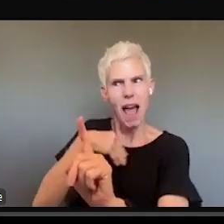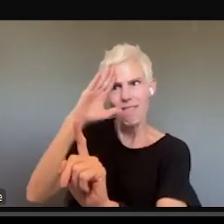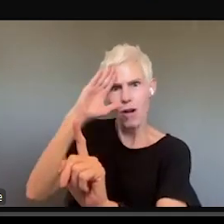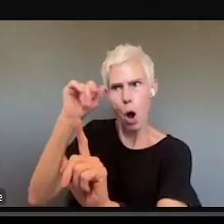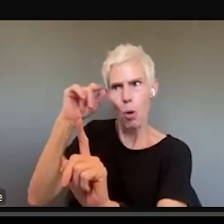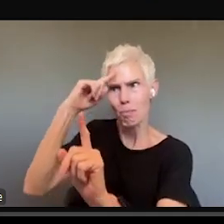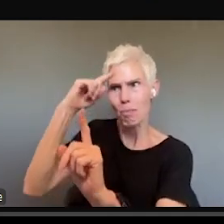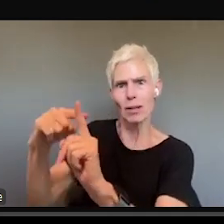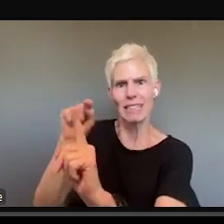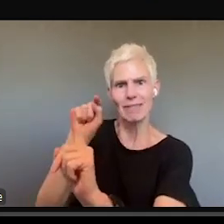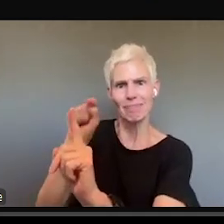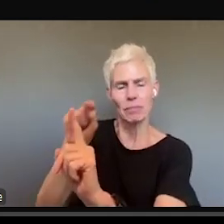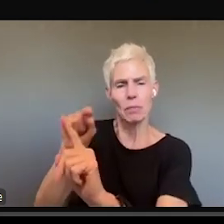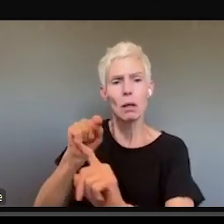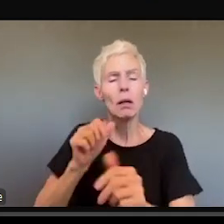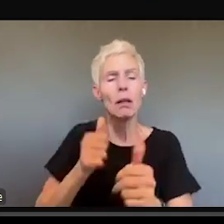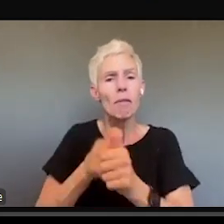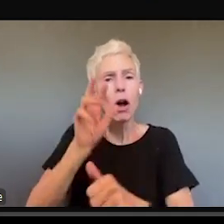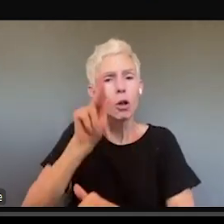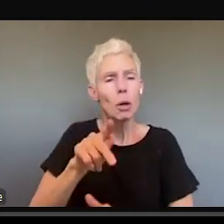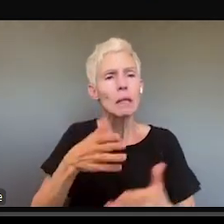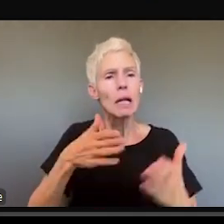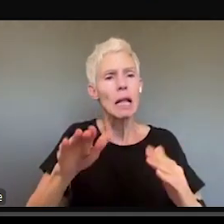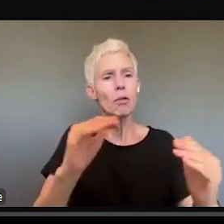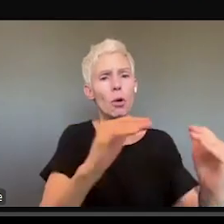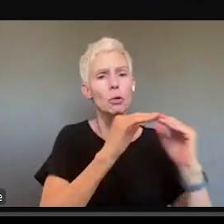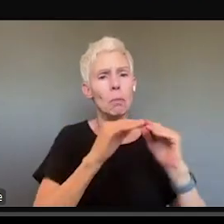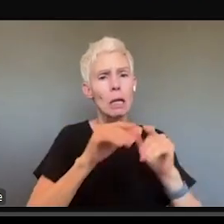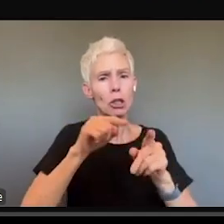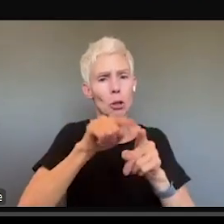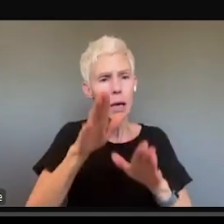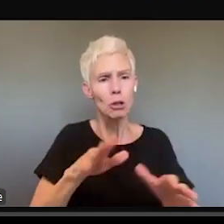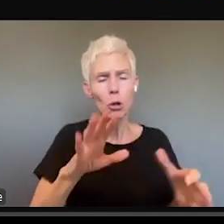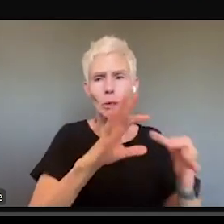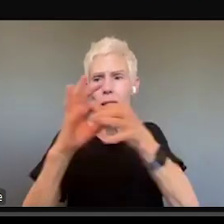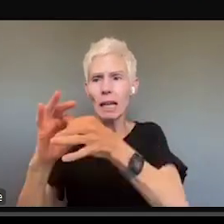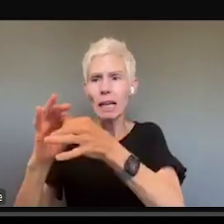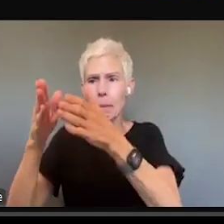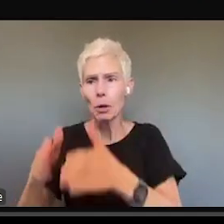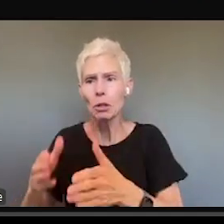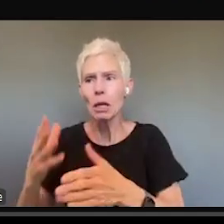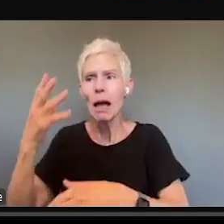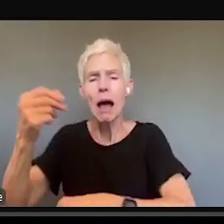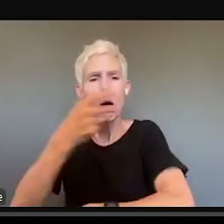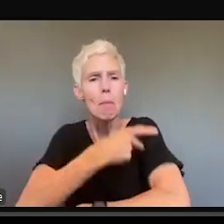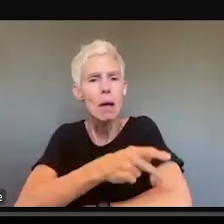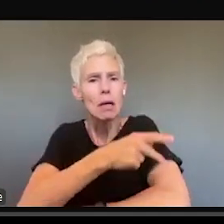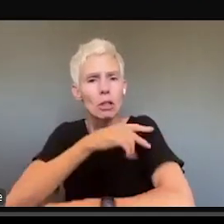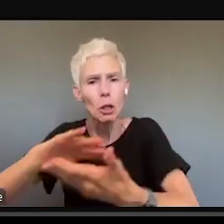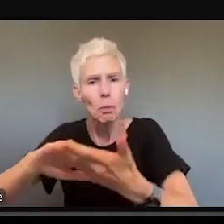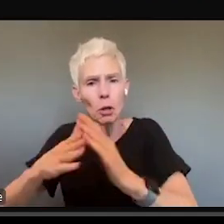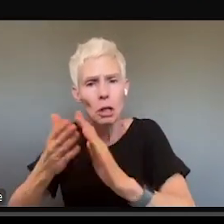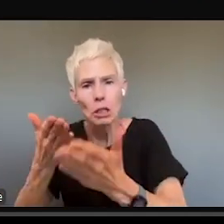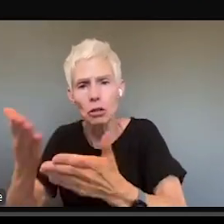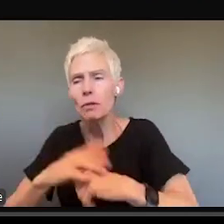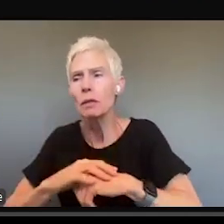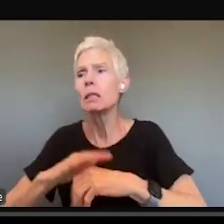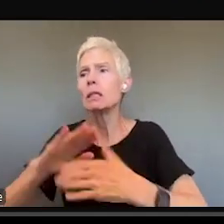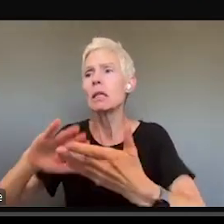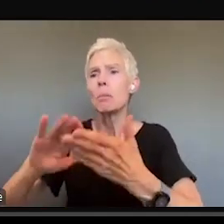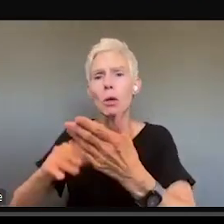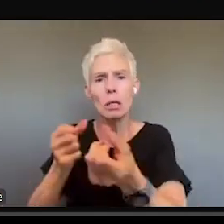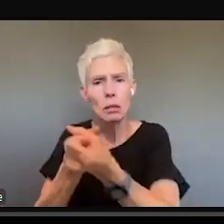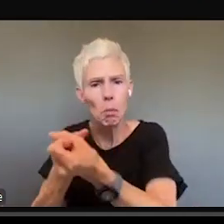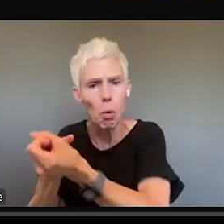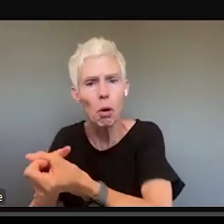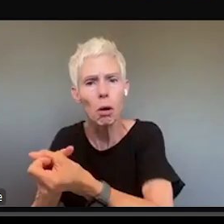that follow-up allows peer specialists to link individuals to the outpatient community services, community supports,